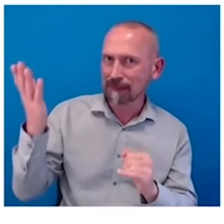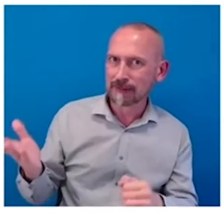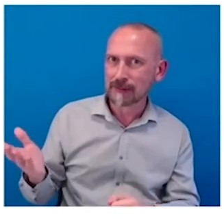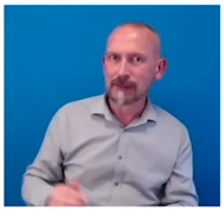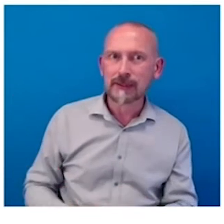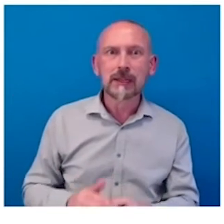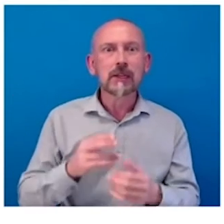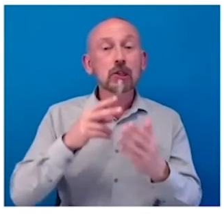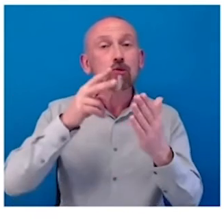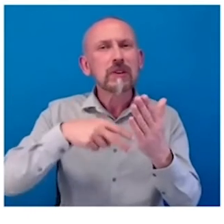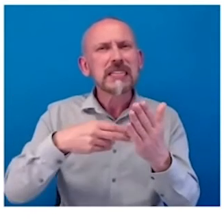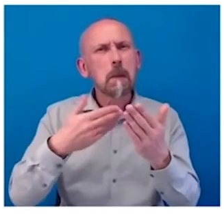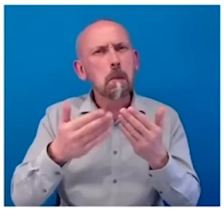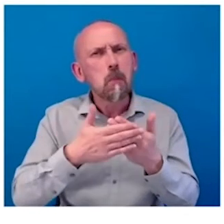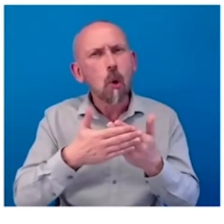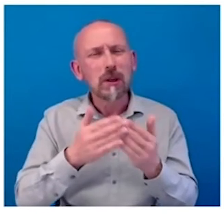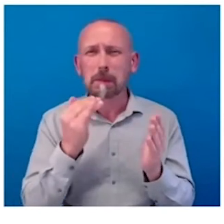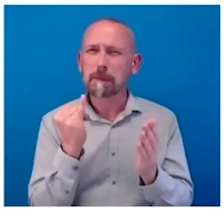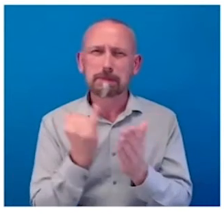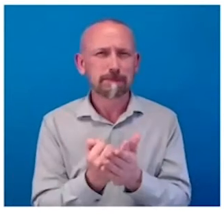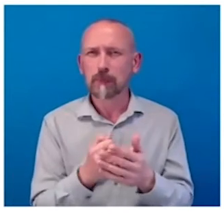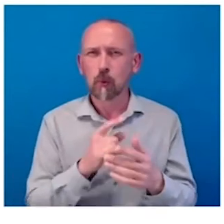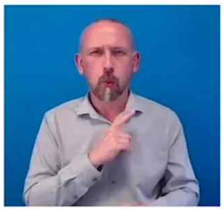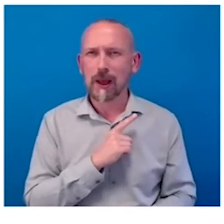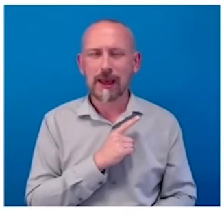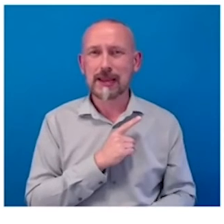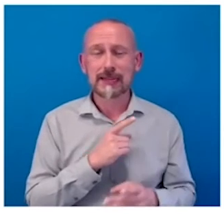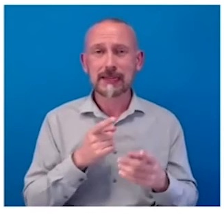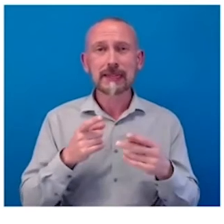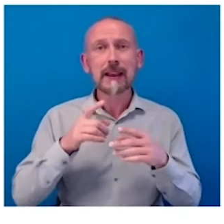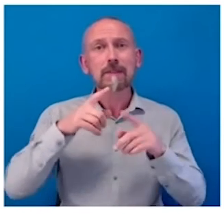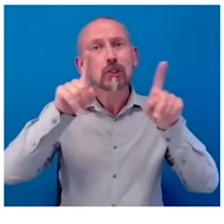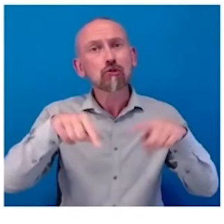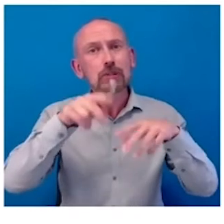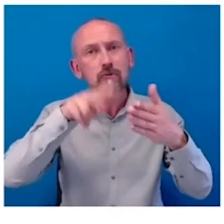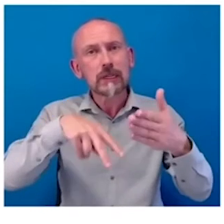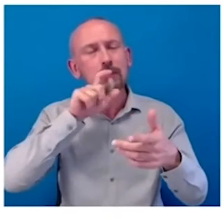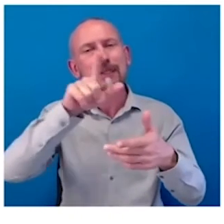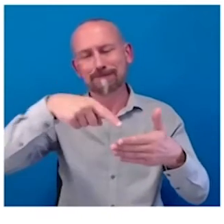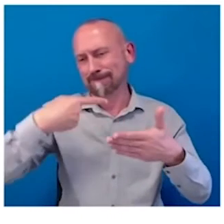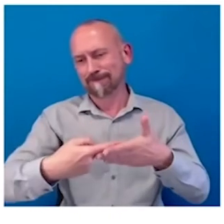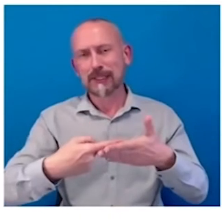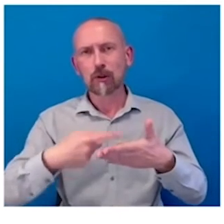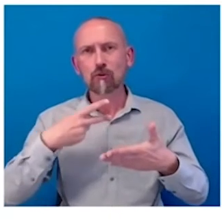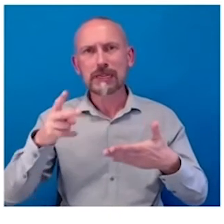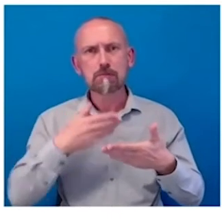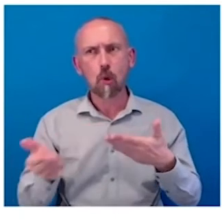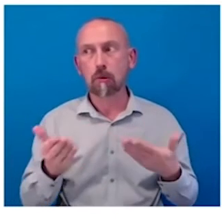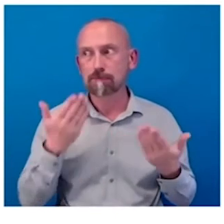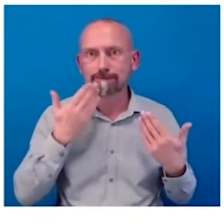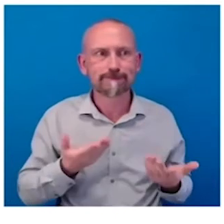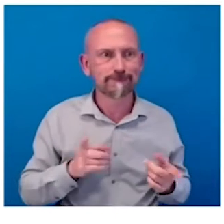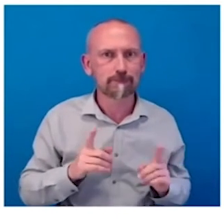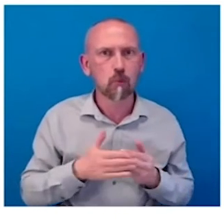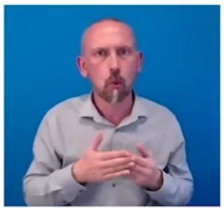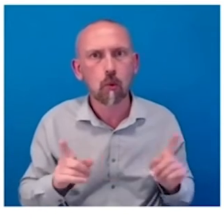because screen reader users may tab through a page and not read the surrounding content, even access a list of links on the page